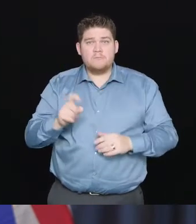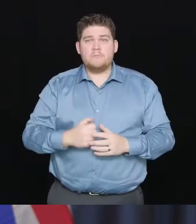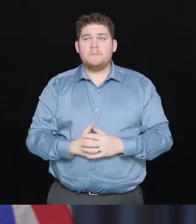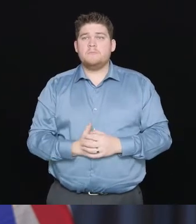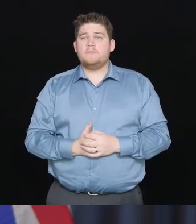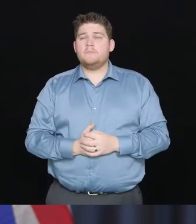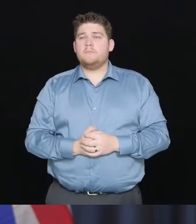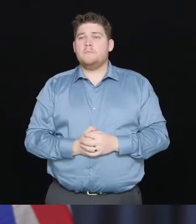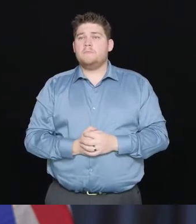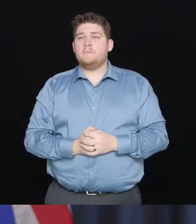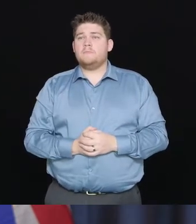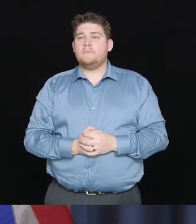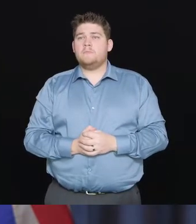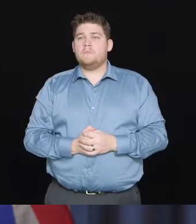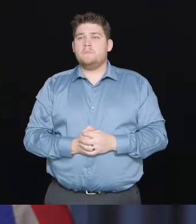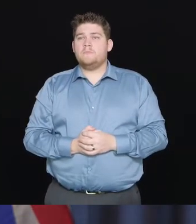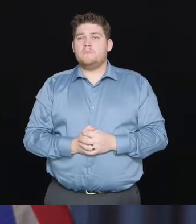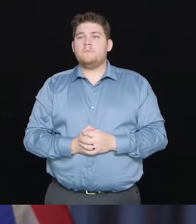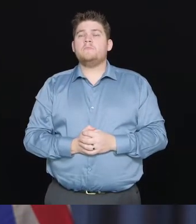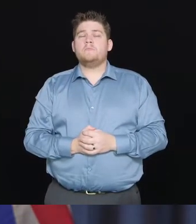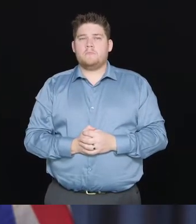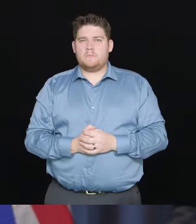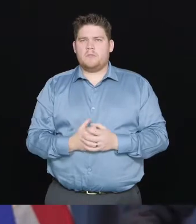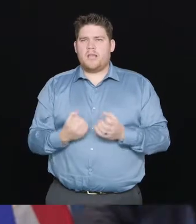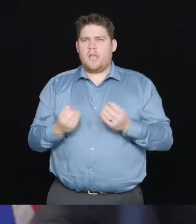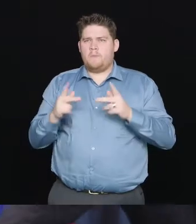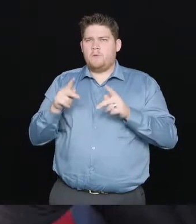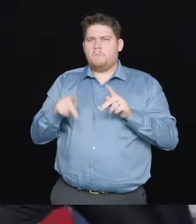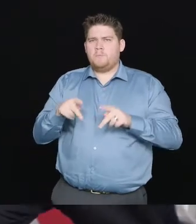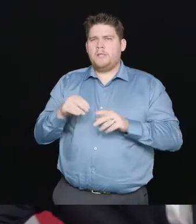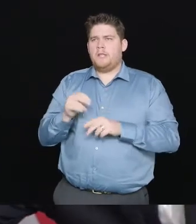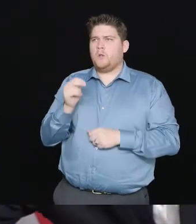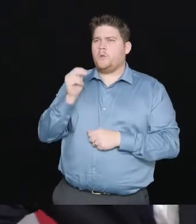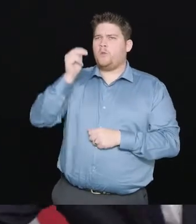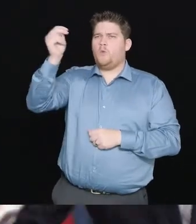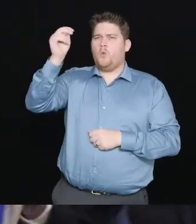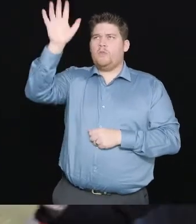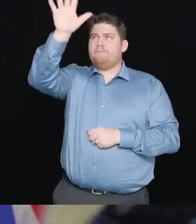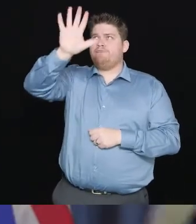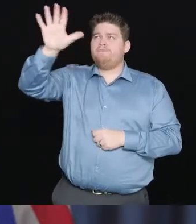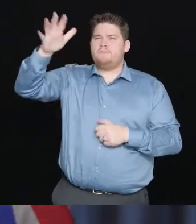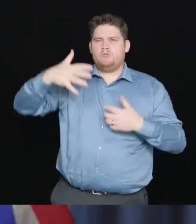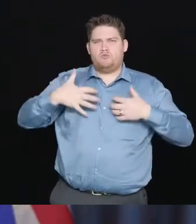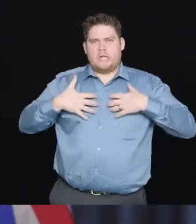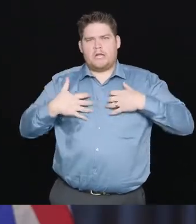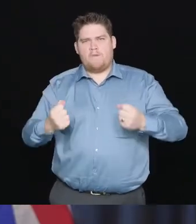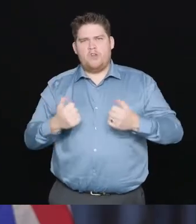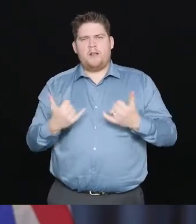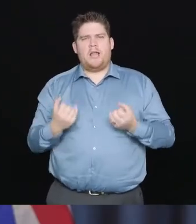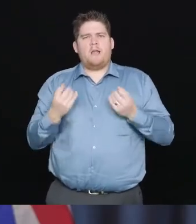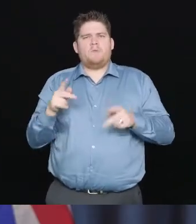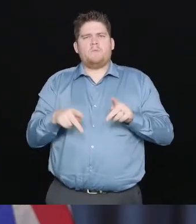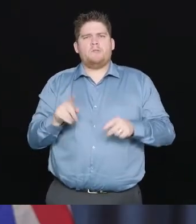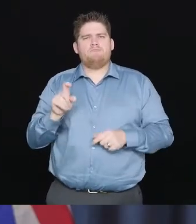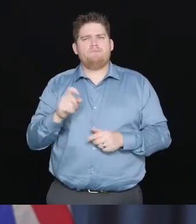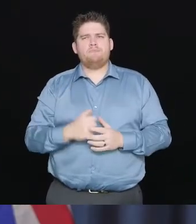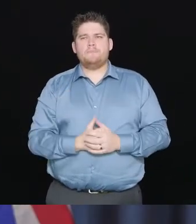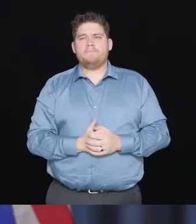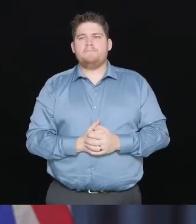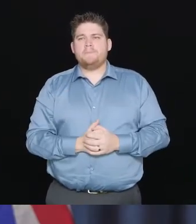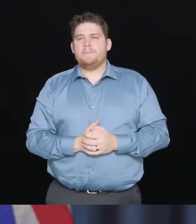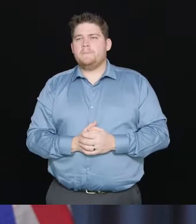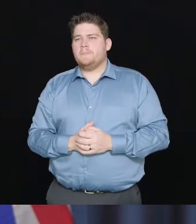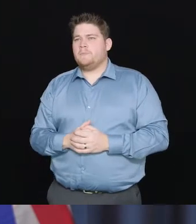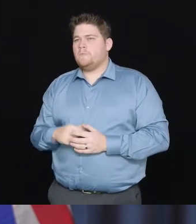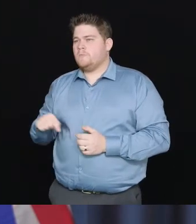recovered? I do have the number who have recovered. I believe it is one or two, but